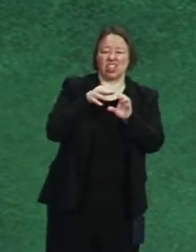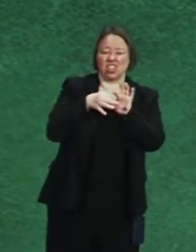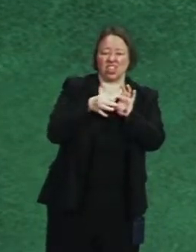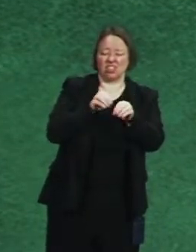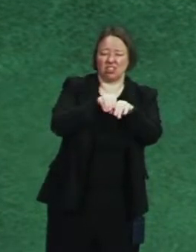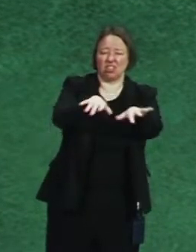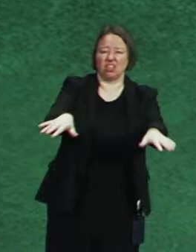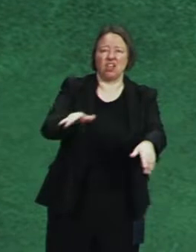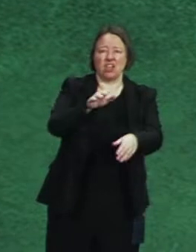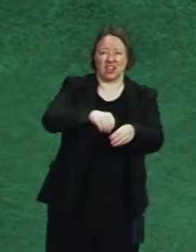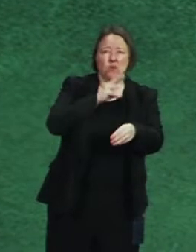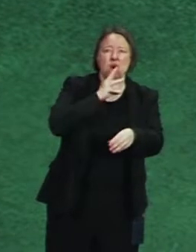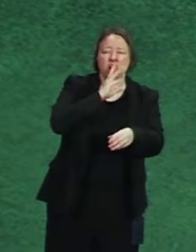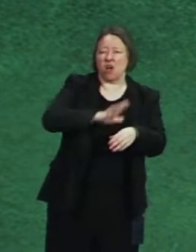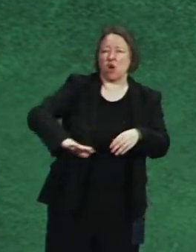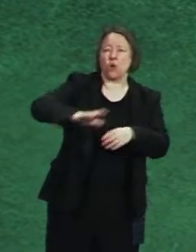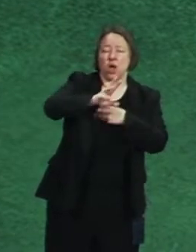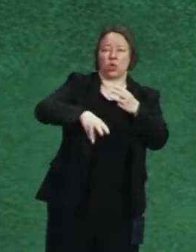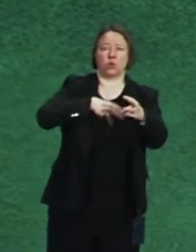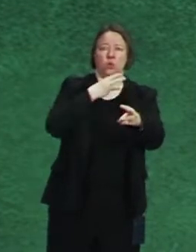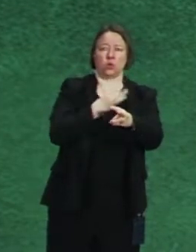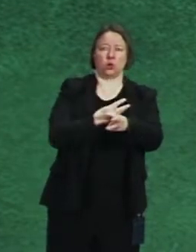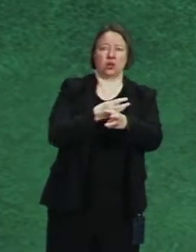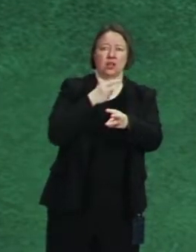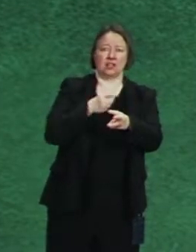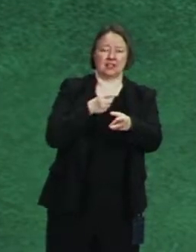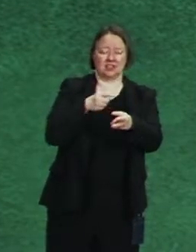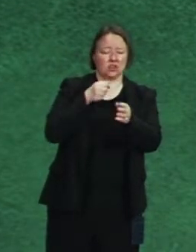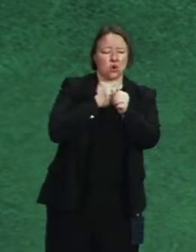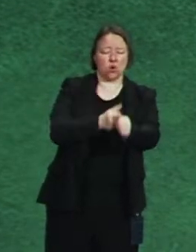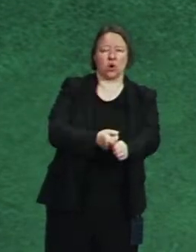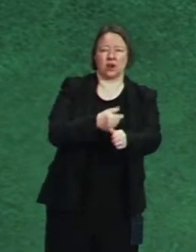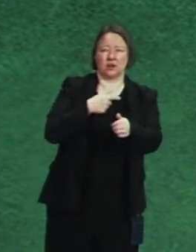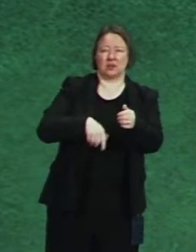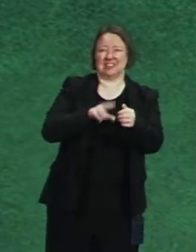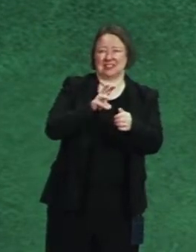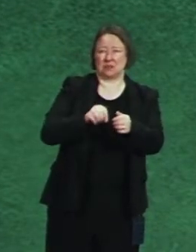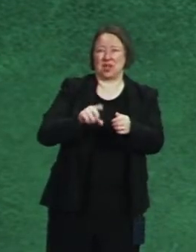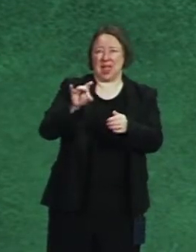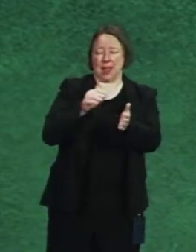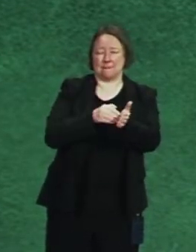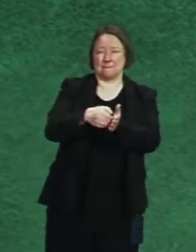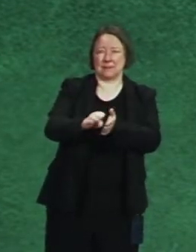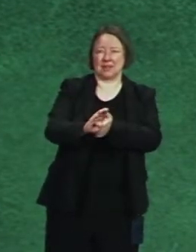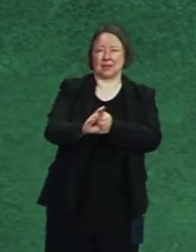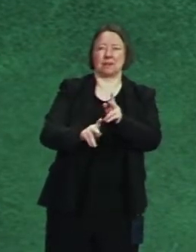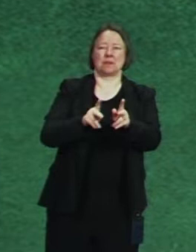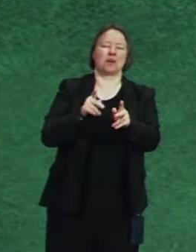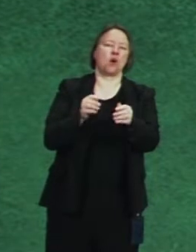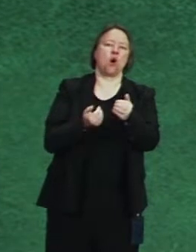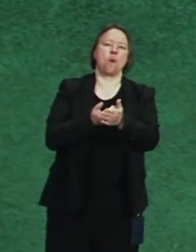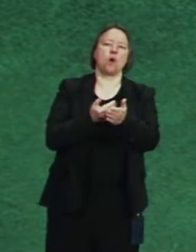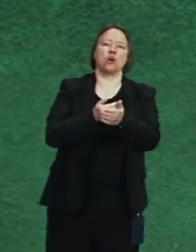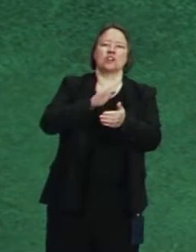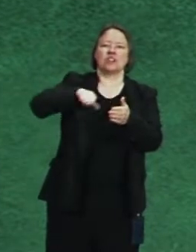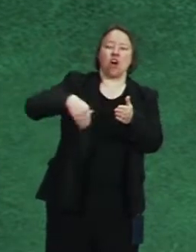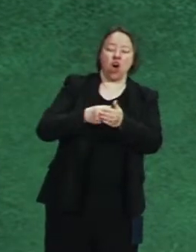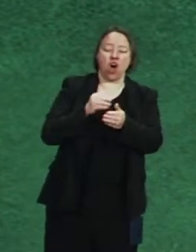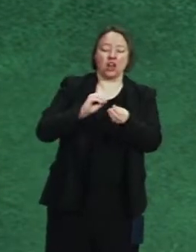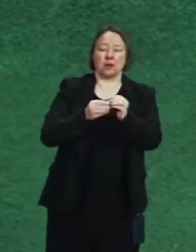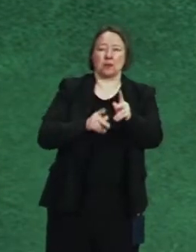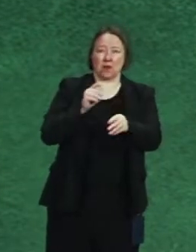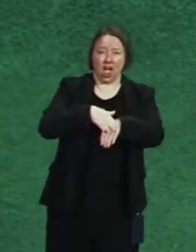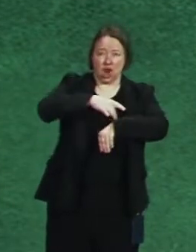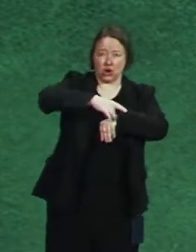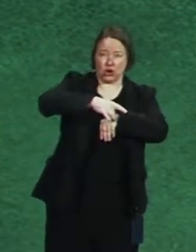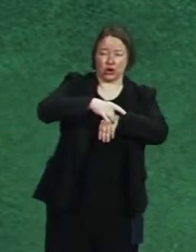around the world. This is equivalent to the weight of about 6.8 billion people, almost the entire population on Earth. You may think this